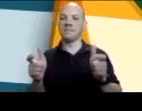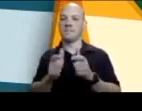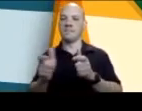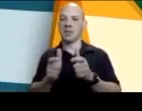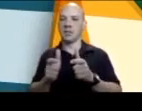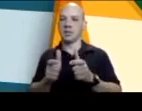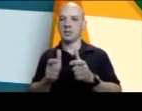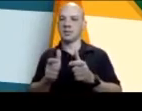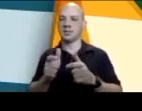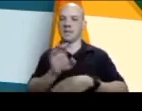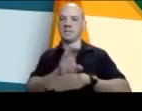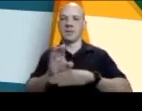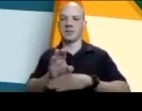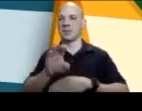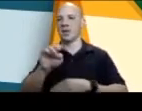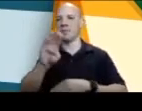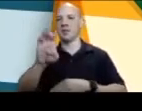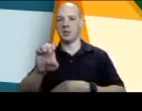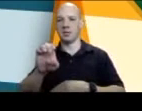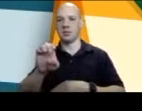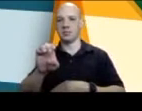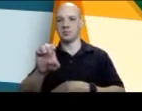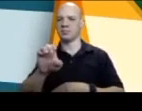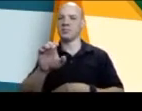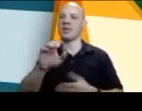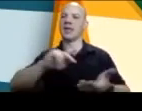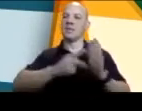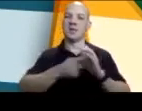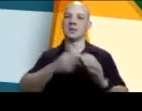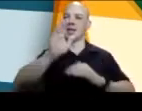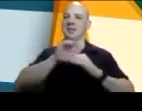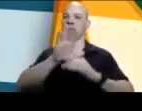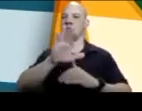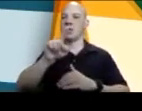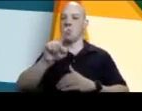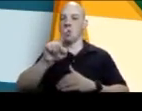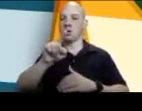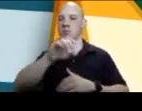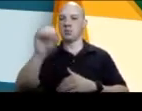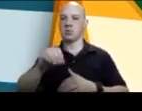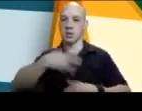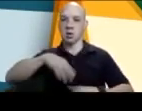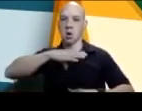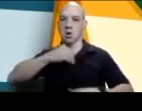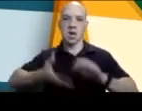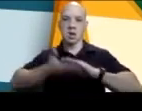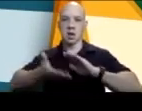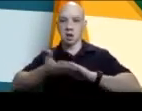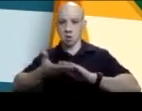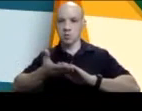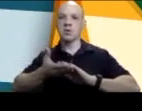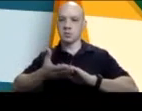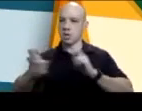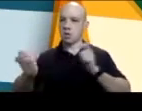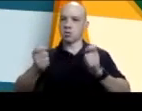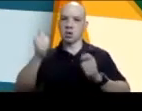MBE is defined as a business which at least 51% owned, operated, and controlled on a daily basis by